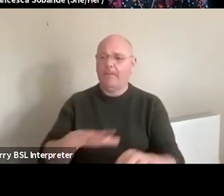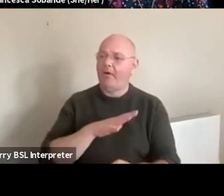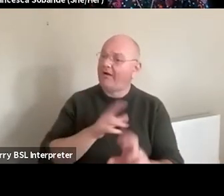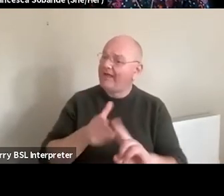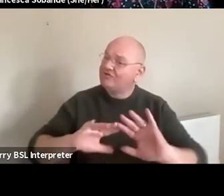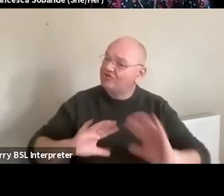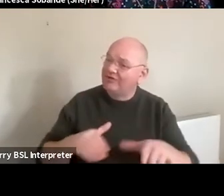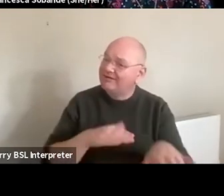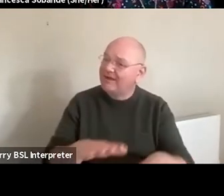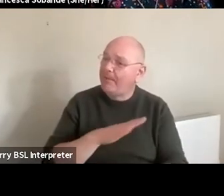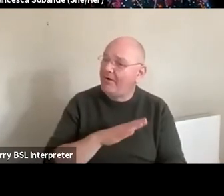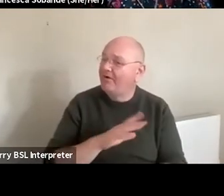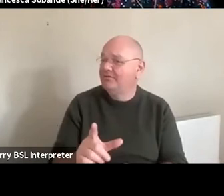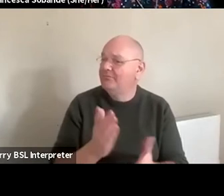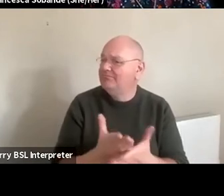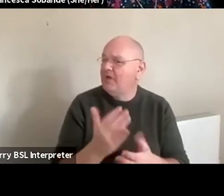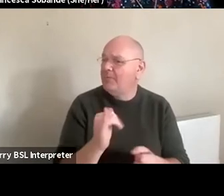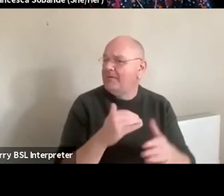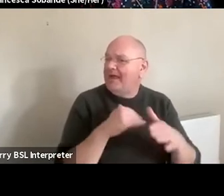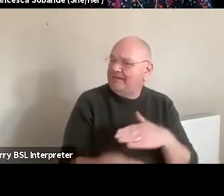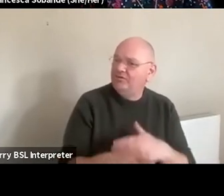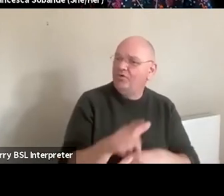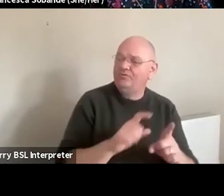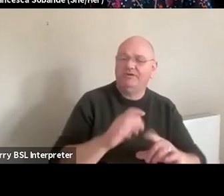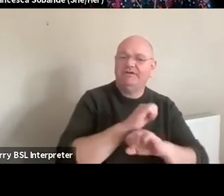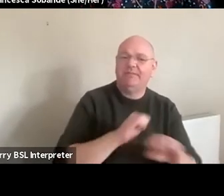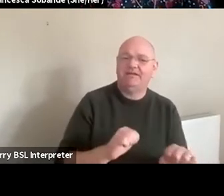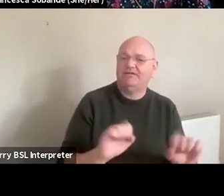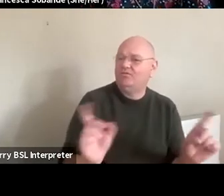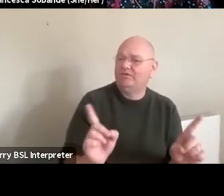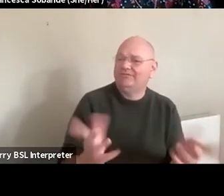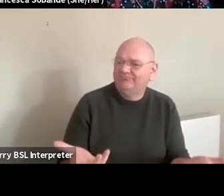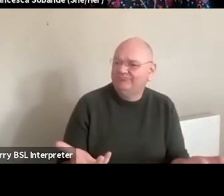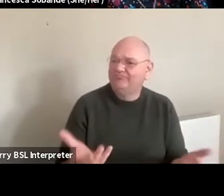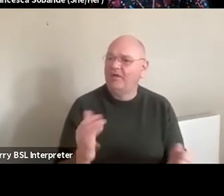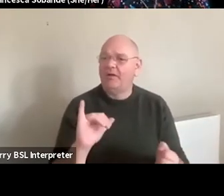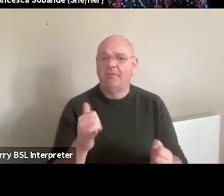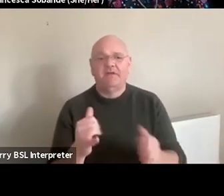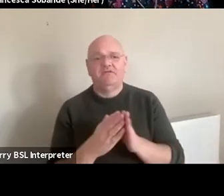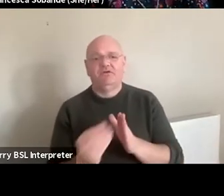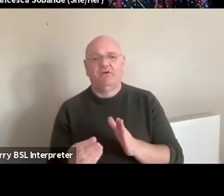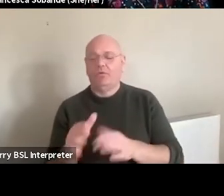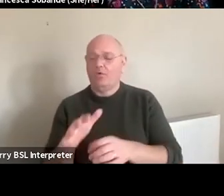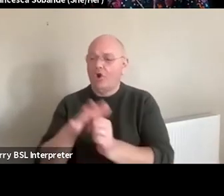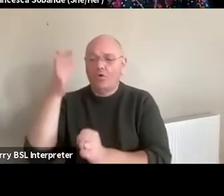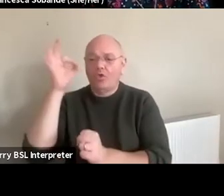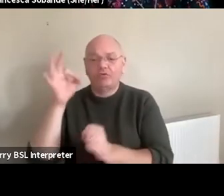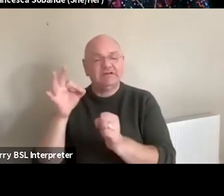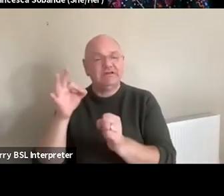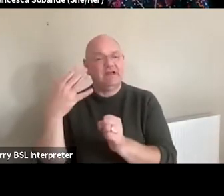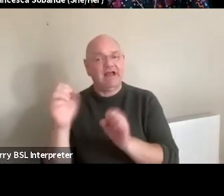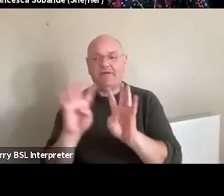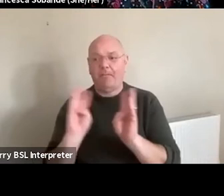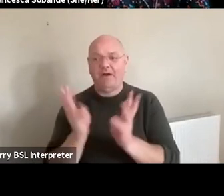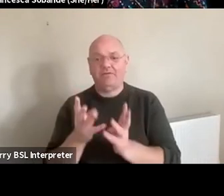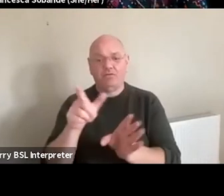have an indoor community space? What could it look like to have a panel as part of the local council where young people get to influence change? I mean, that